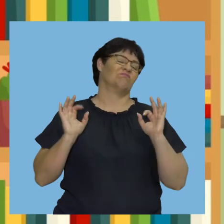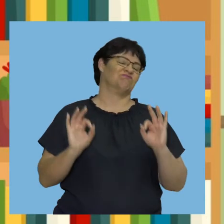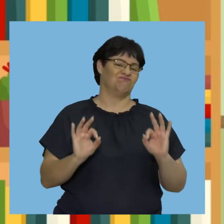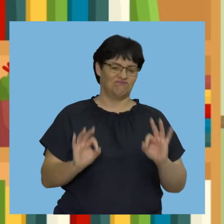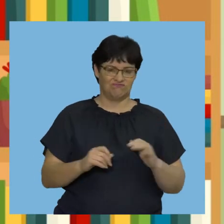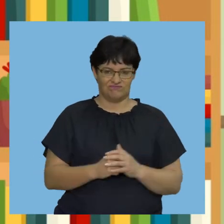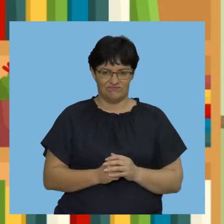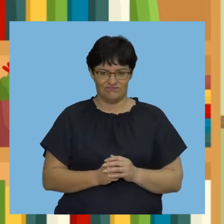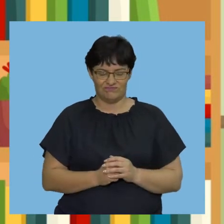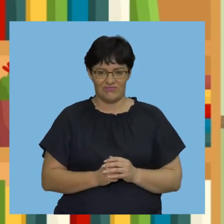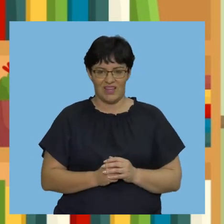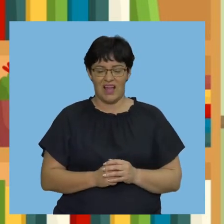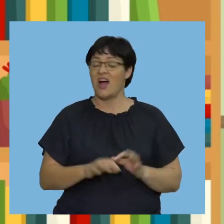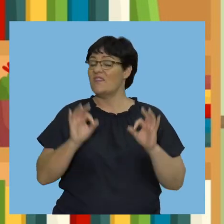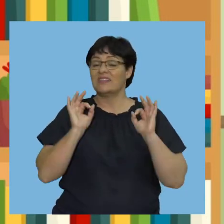Terrific!